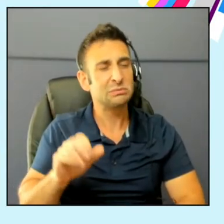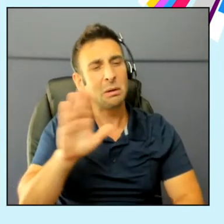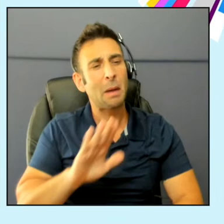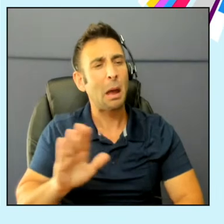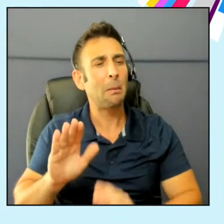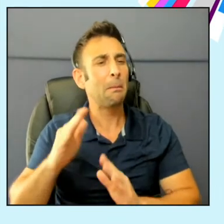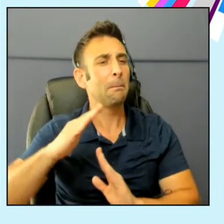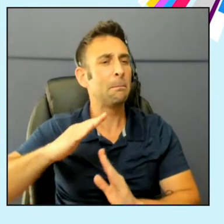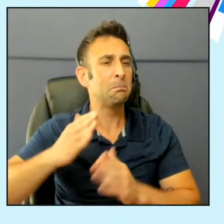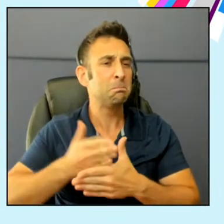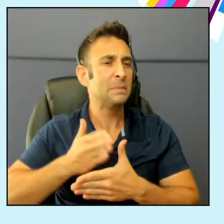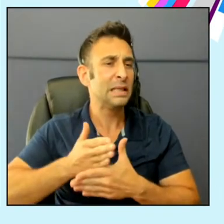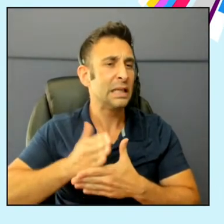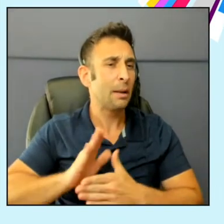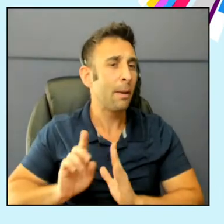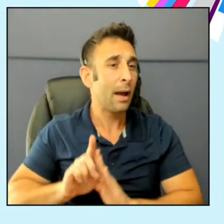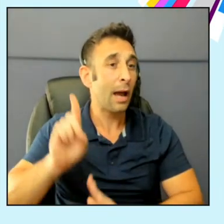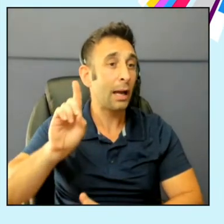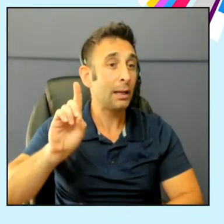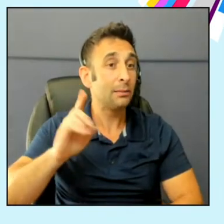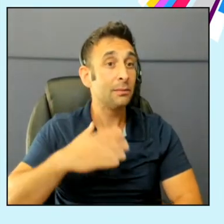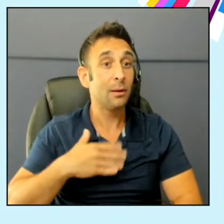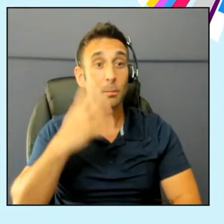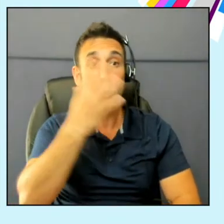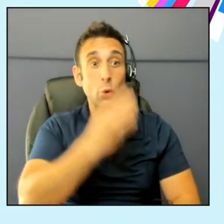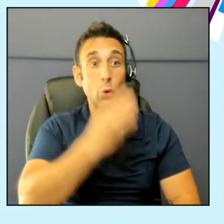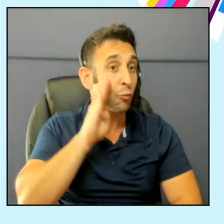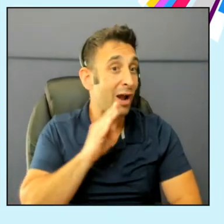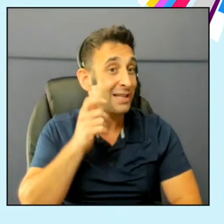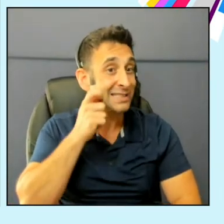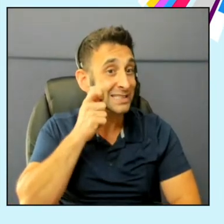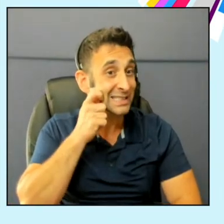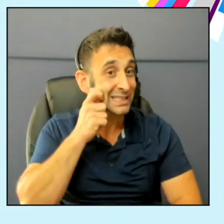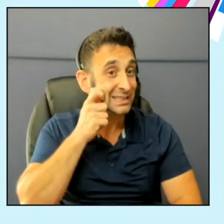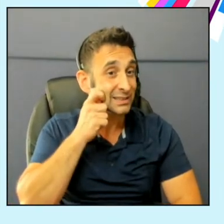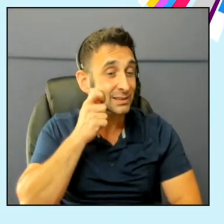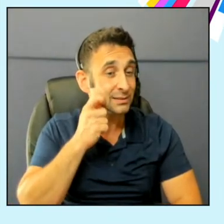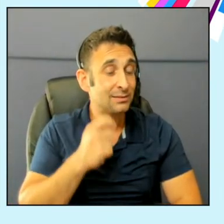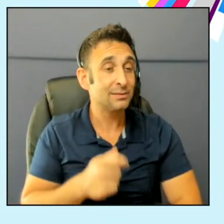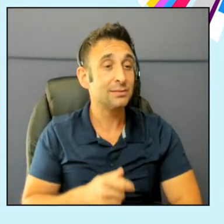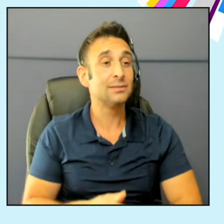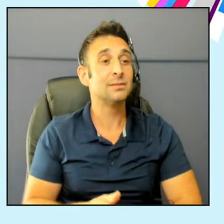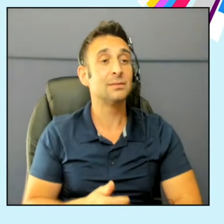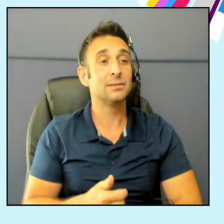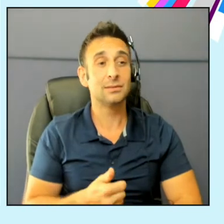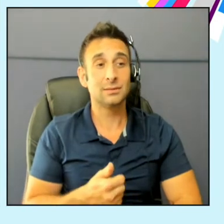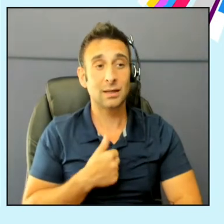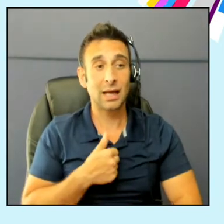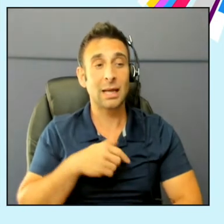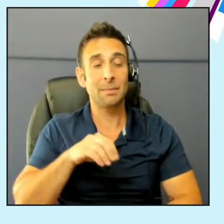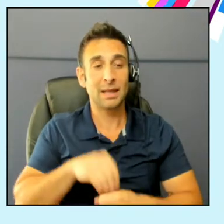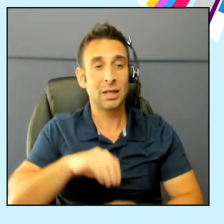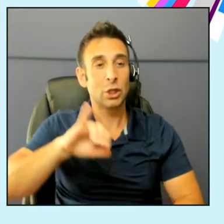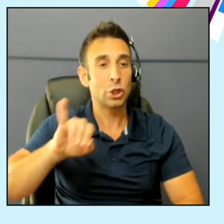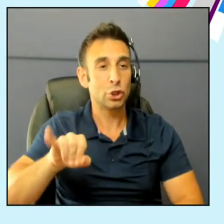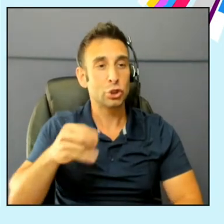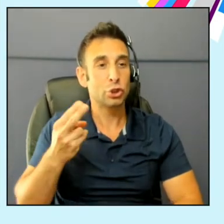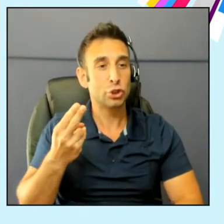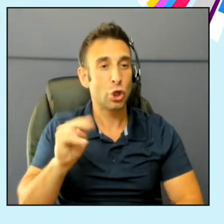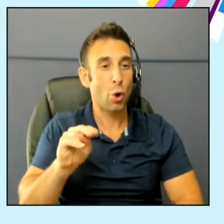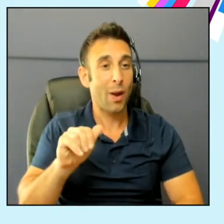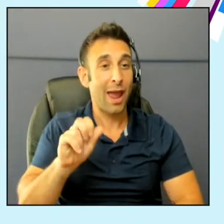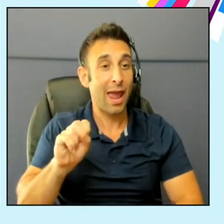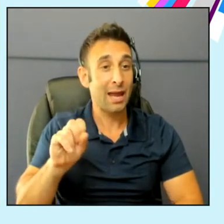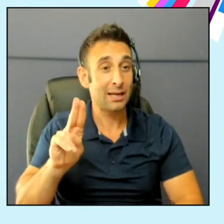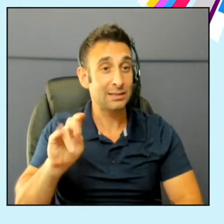have beautiful brown skin. I am based in a very bitterly cold Johannesburg tonight. I am the